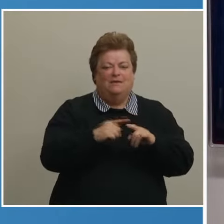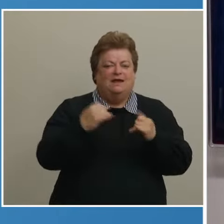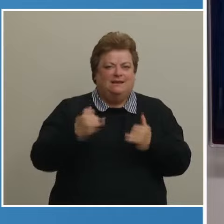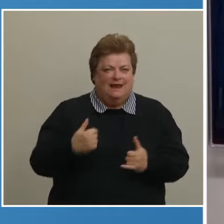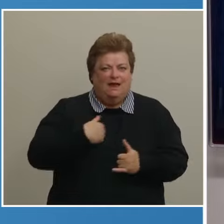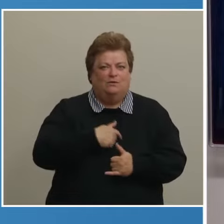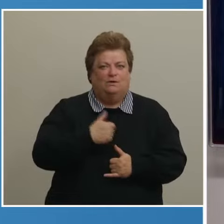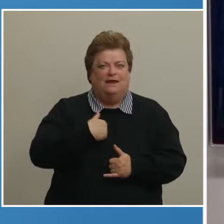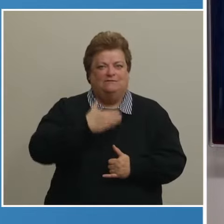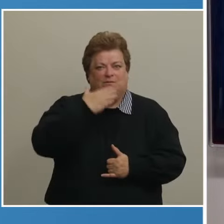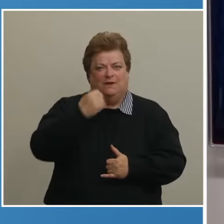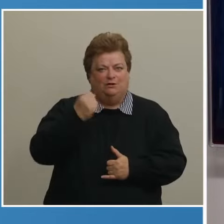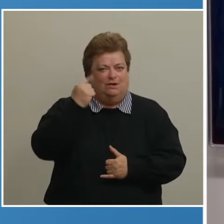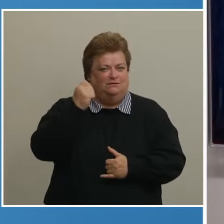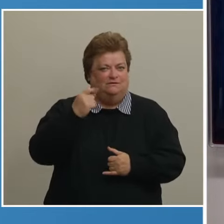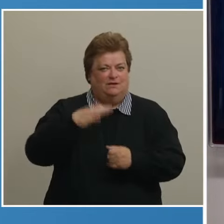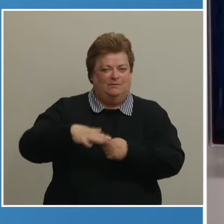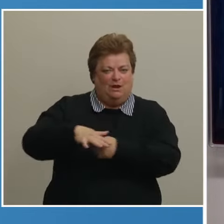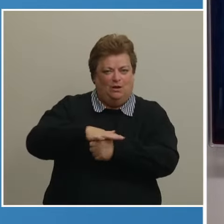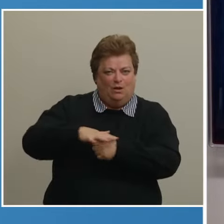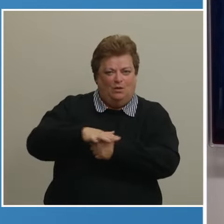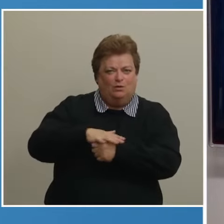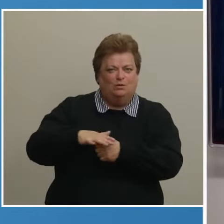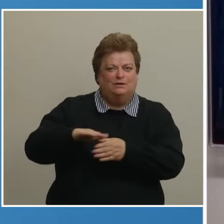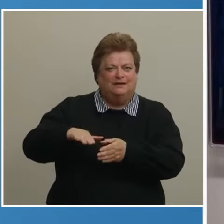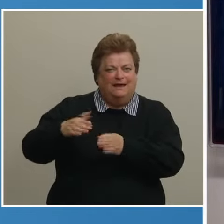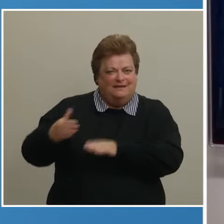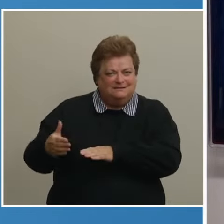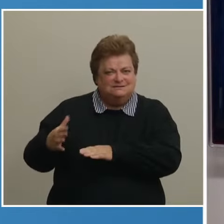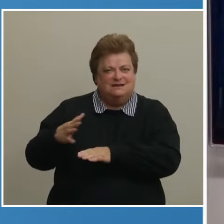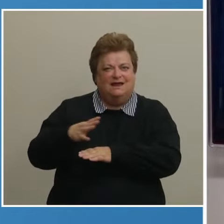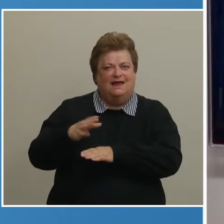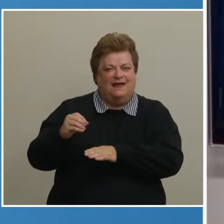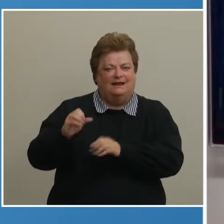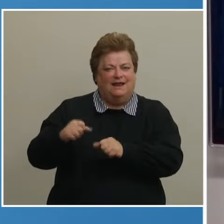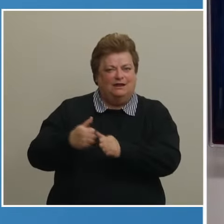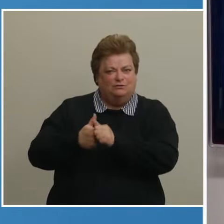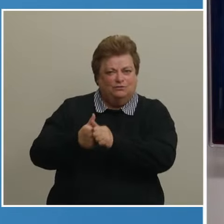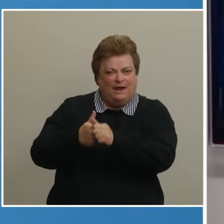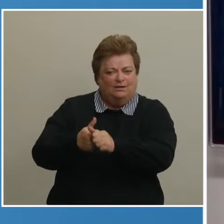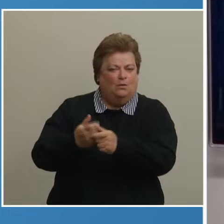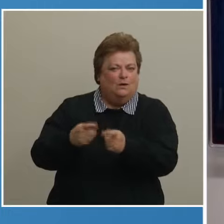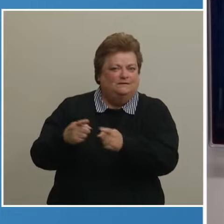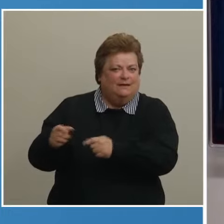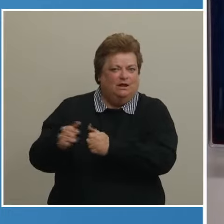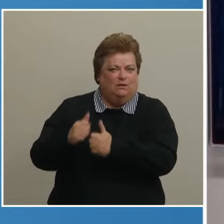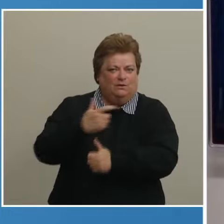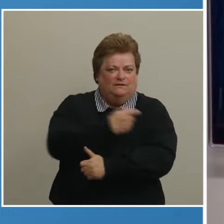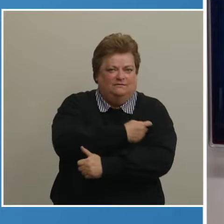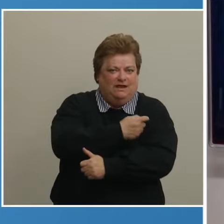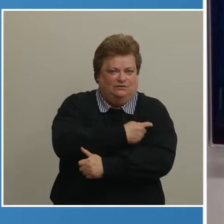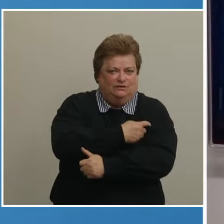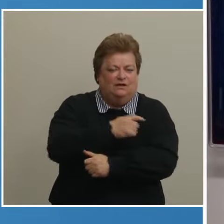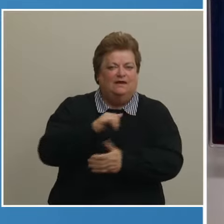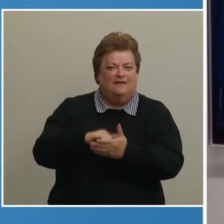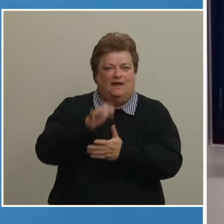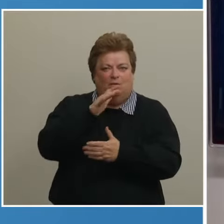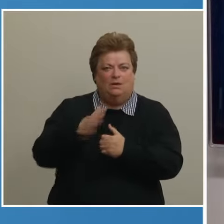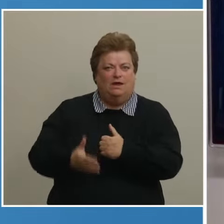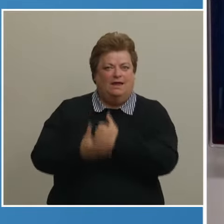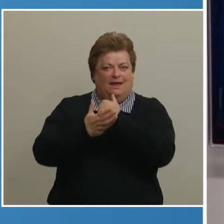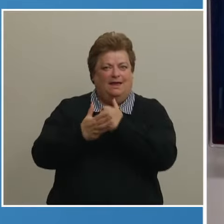local risk for COVID deaths and can track progress of vaccinations. They both will add value to